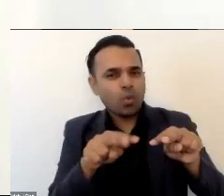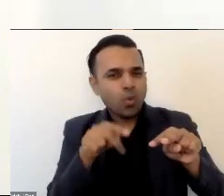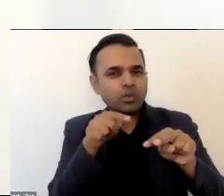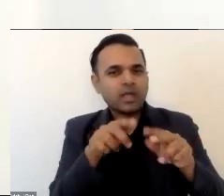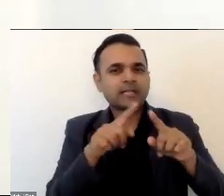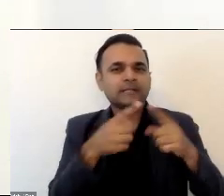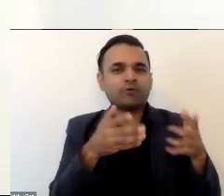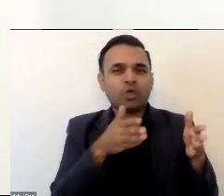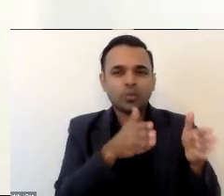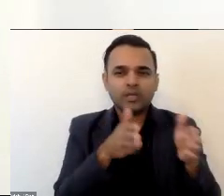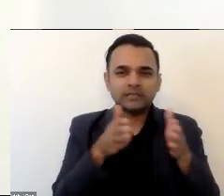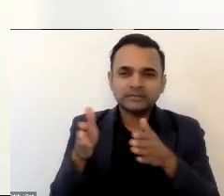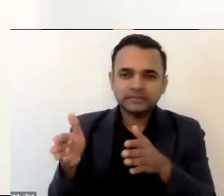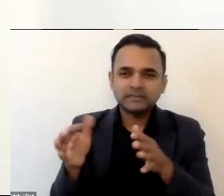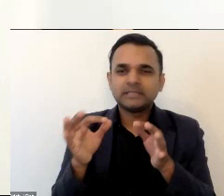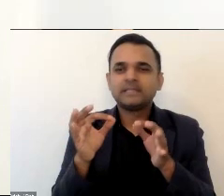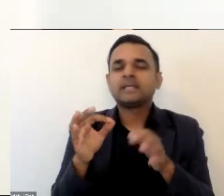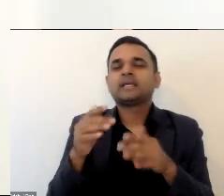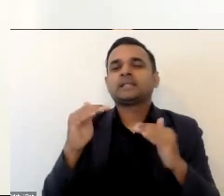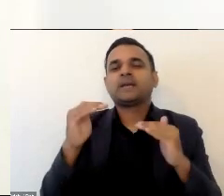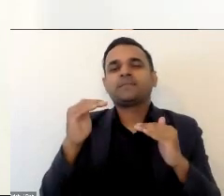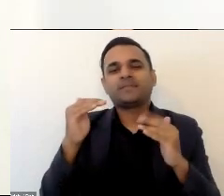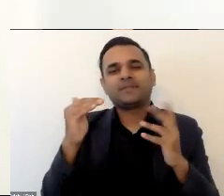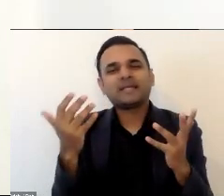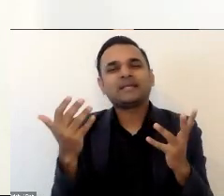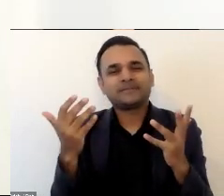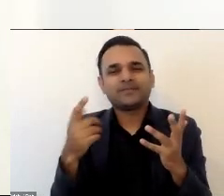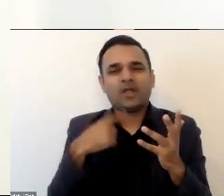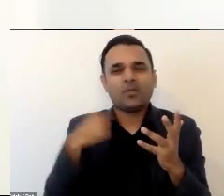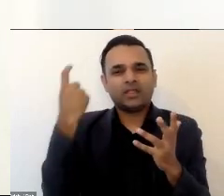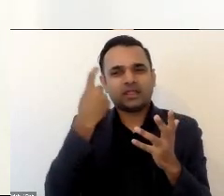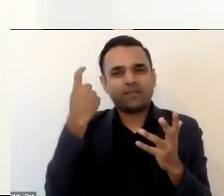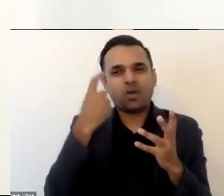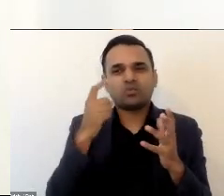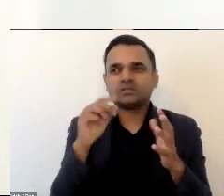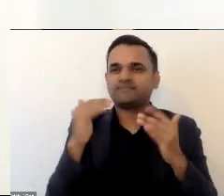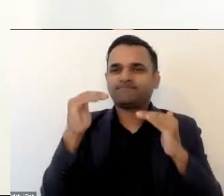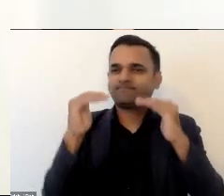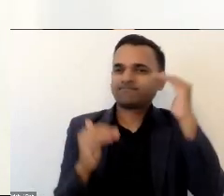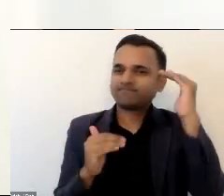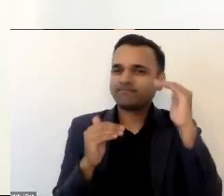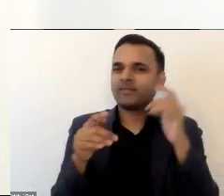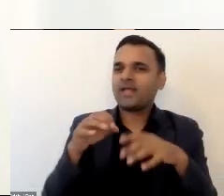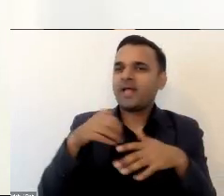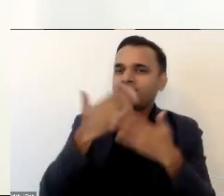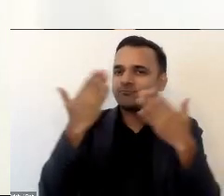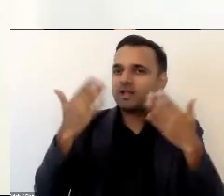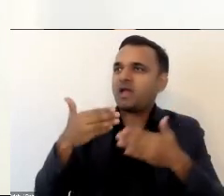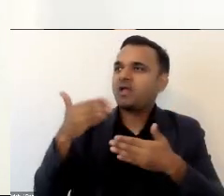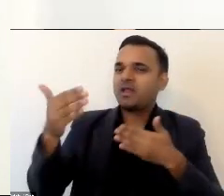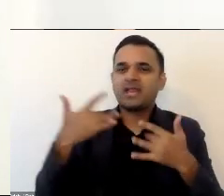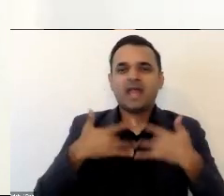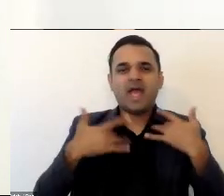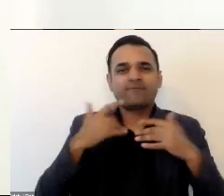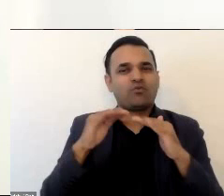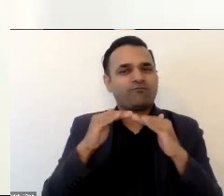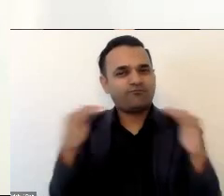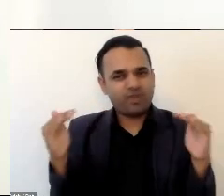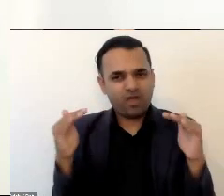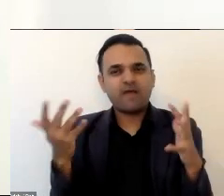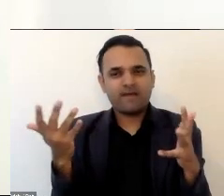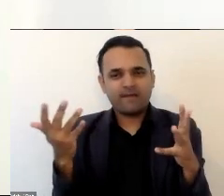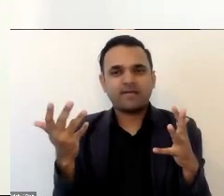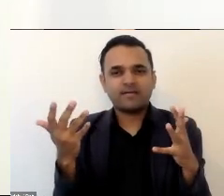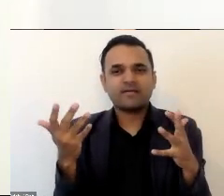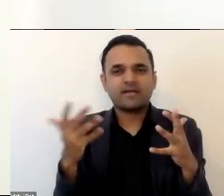example where there is a pay disparity between people who live in